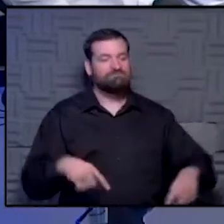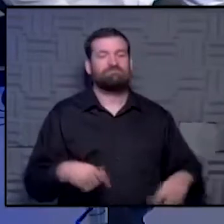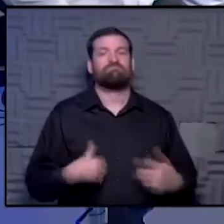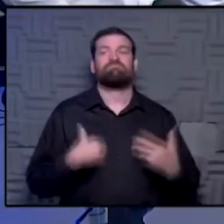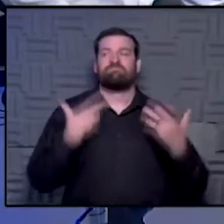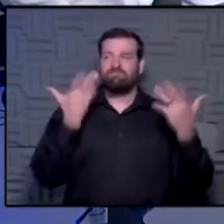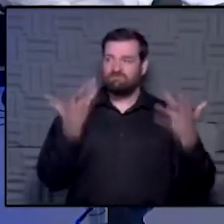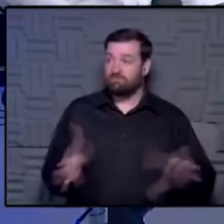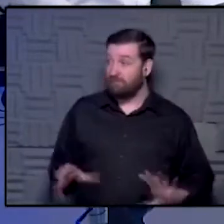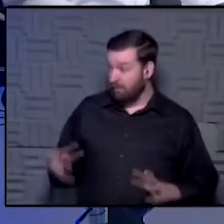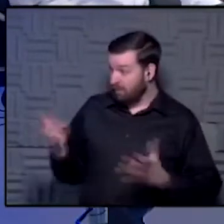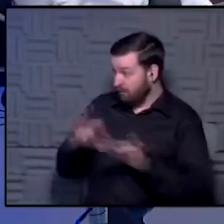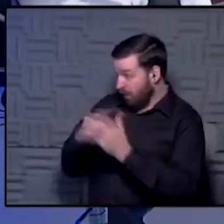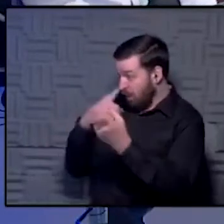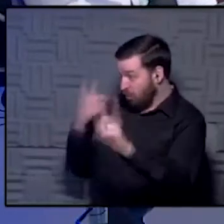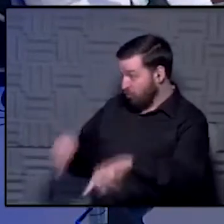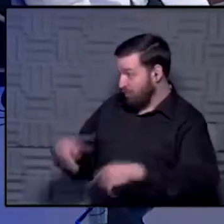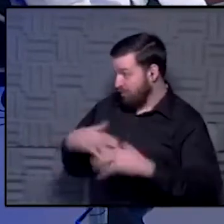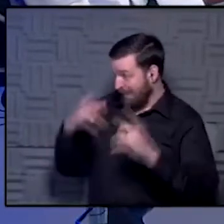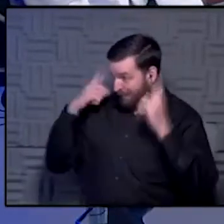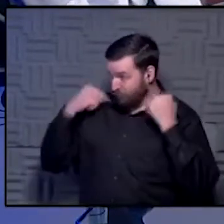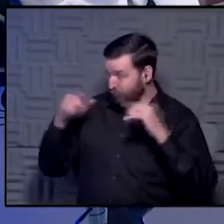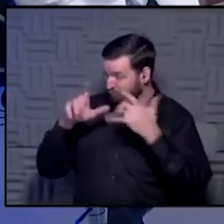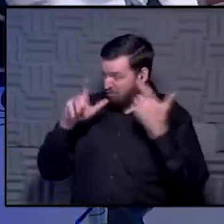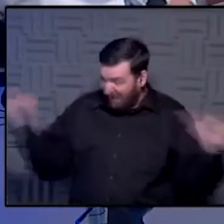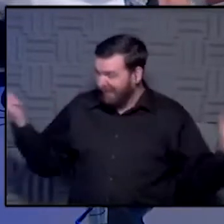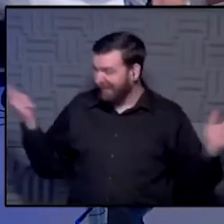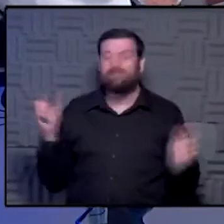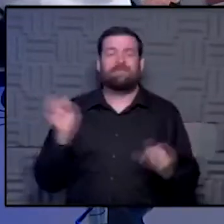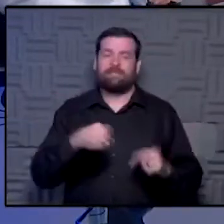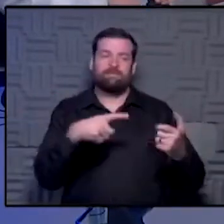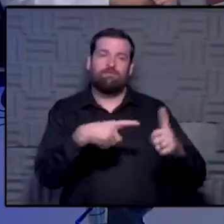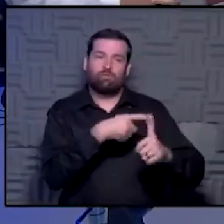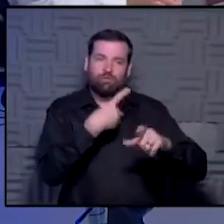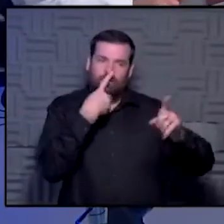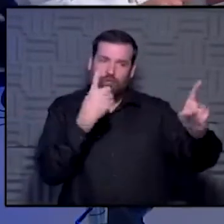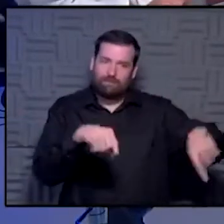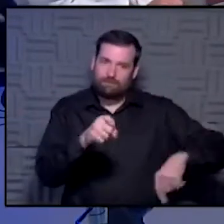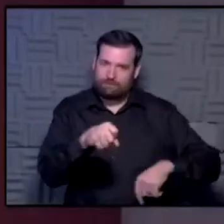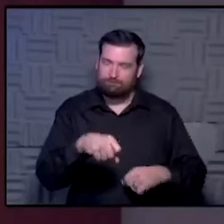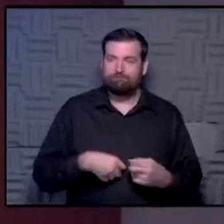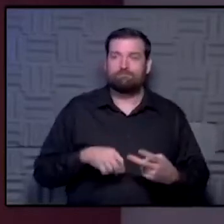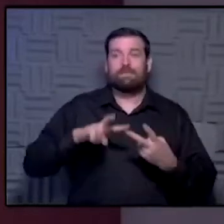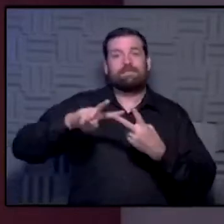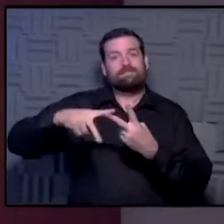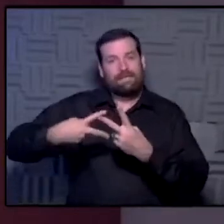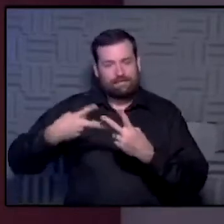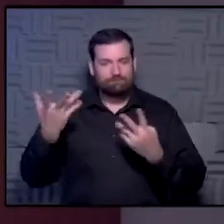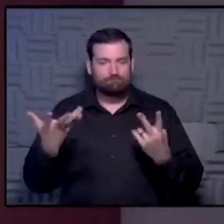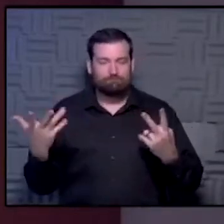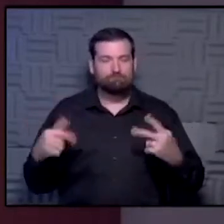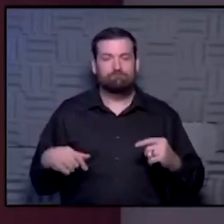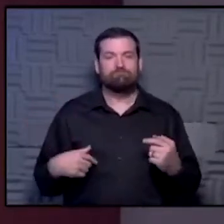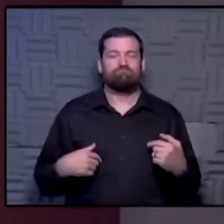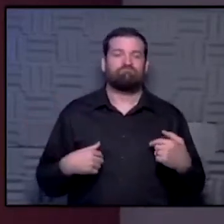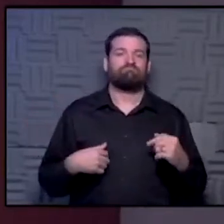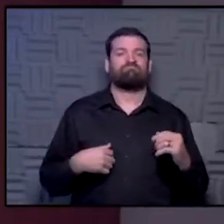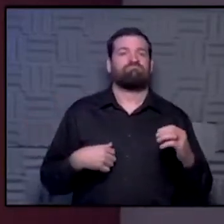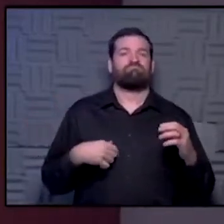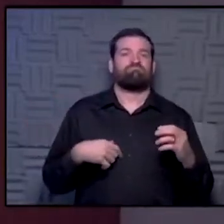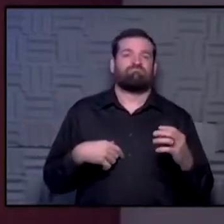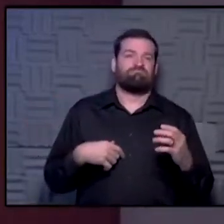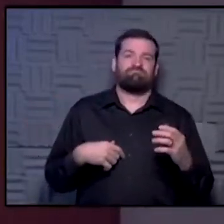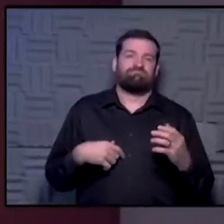You're studies. agreeing that my ears are massive thighs. Thank you, Amanda. That was the first point I was agreeing with, Yeah, yes. I know. The second part was I don't think there's